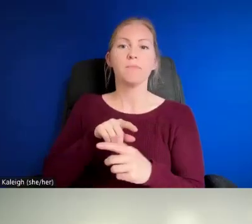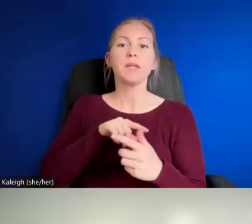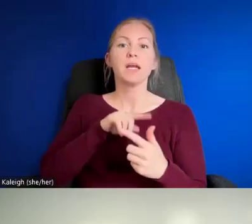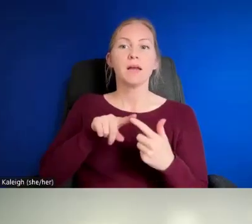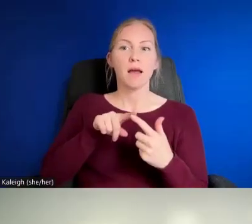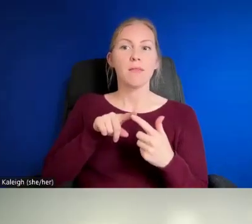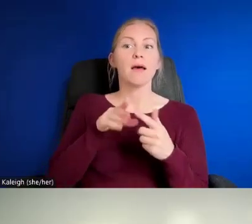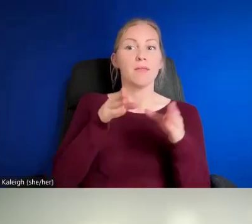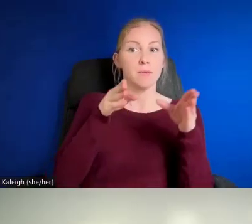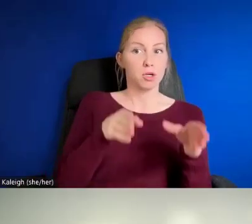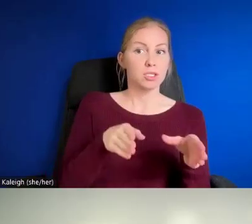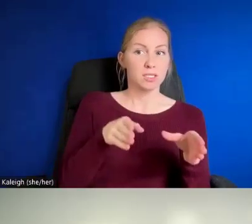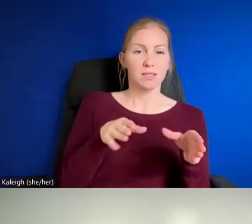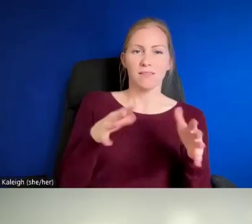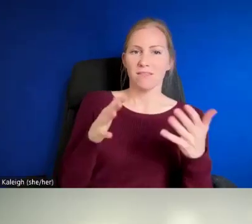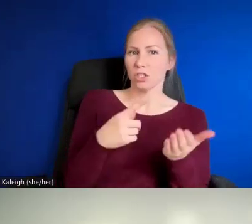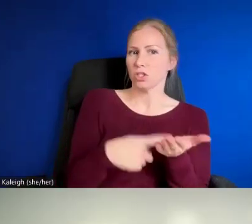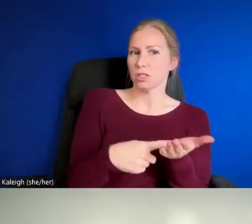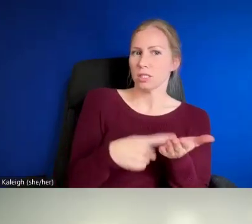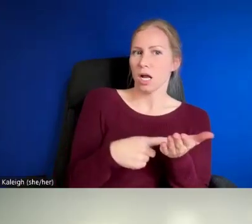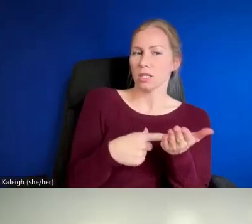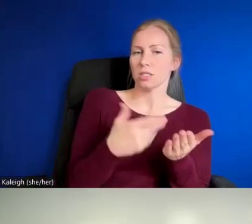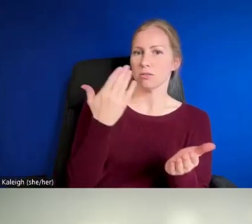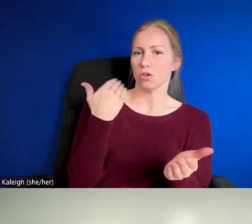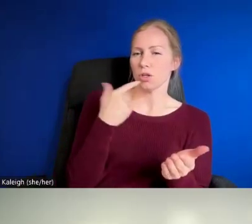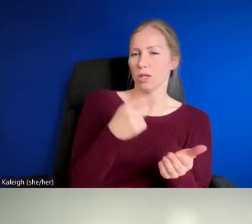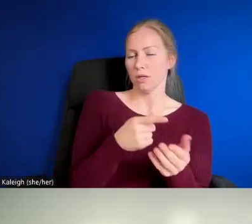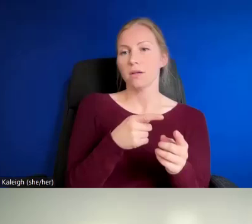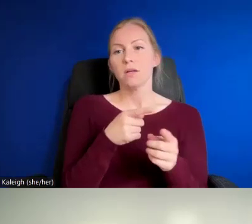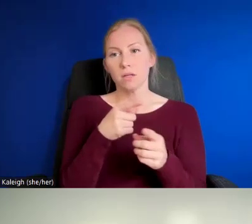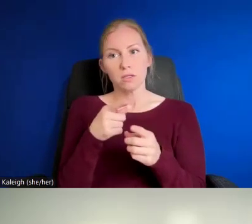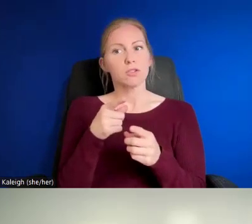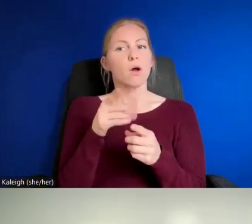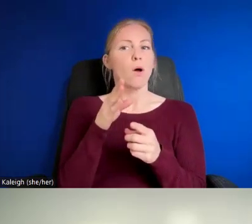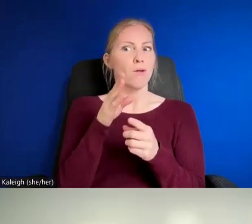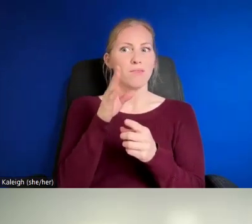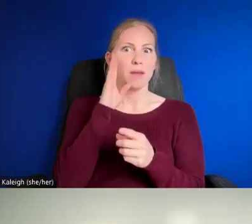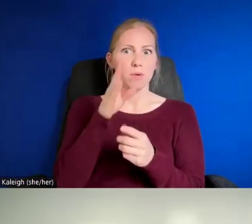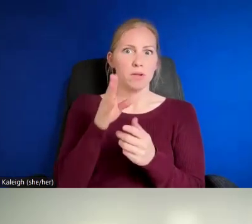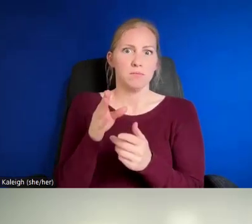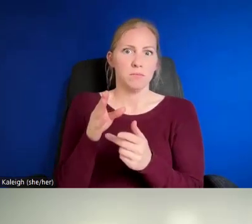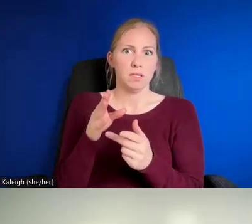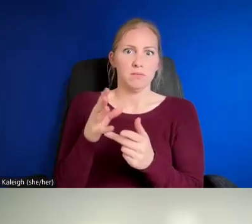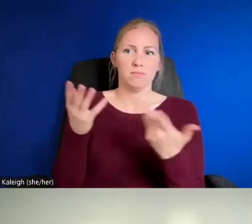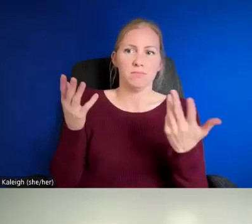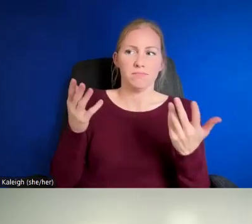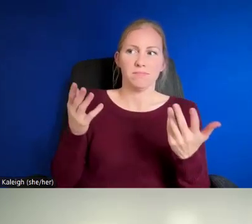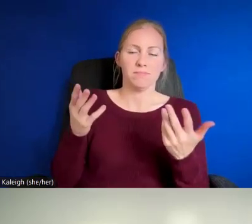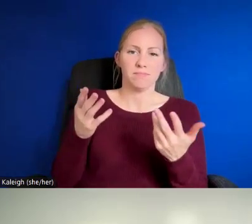as discussed earlier, would be subjected to an involuntary